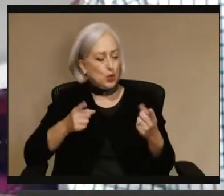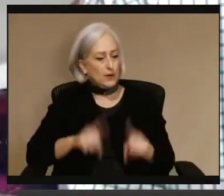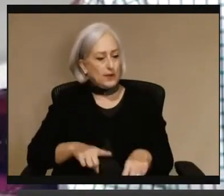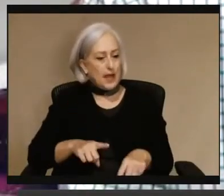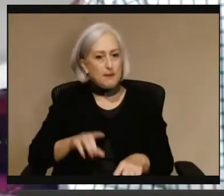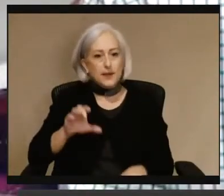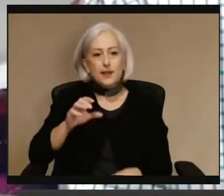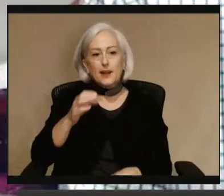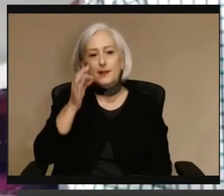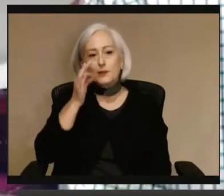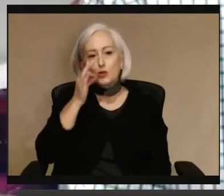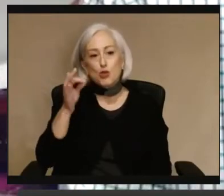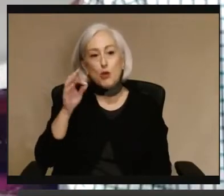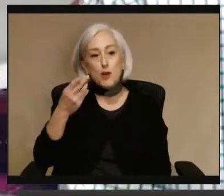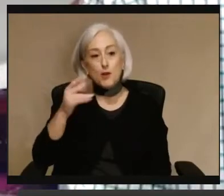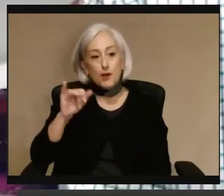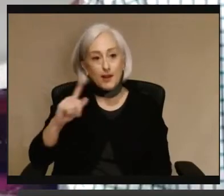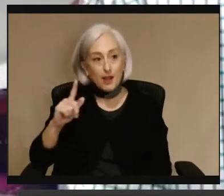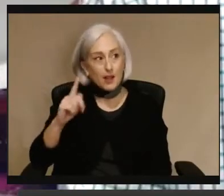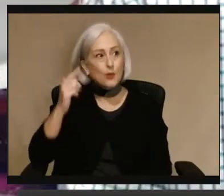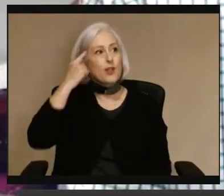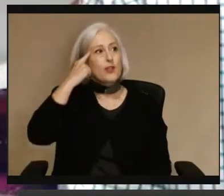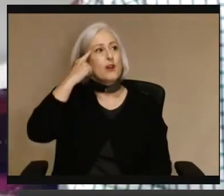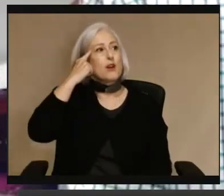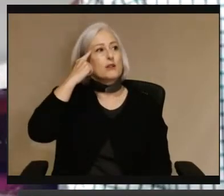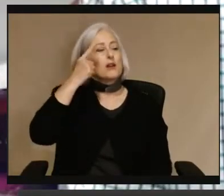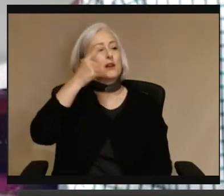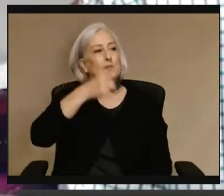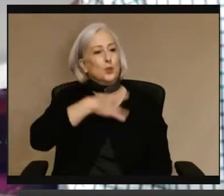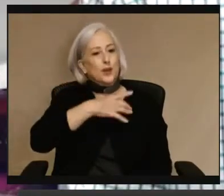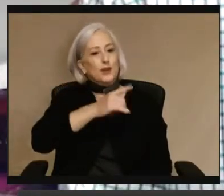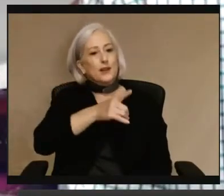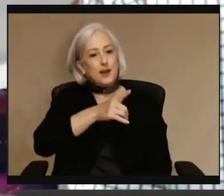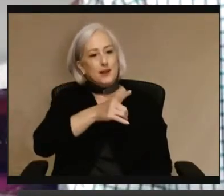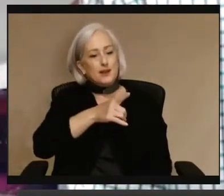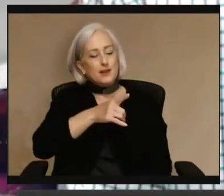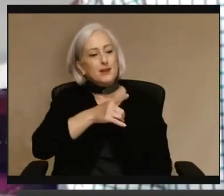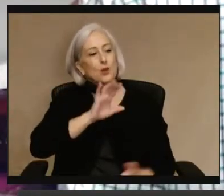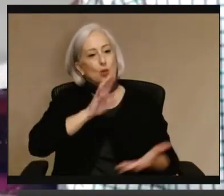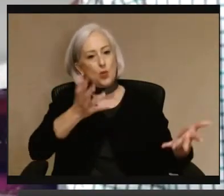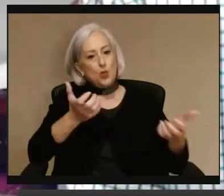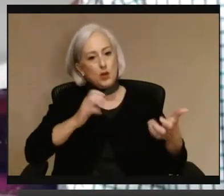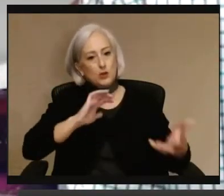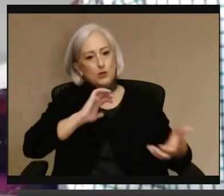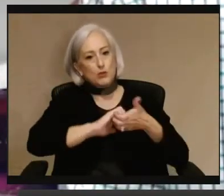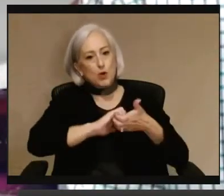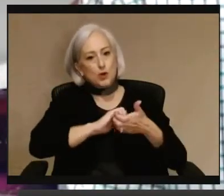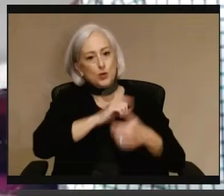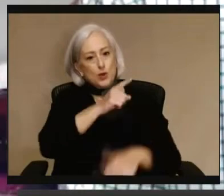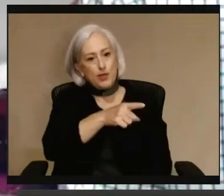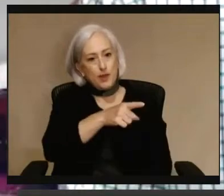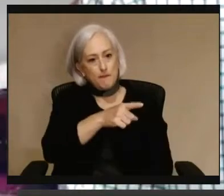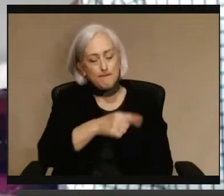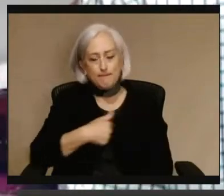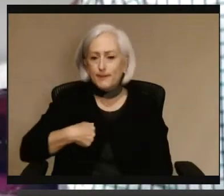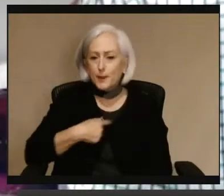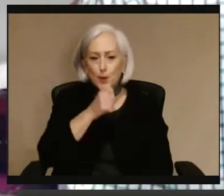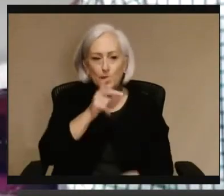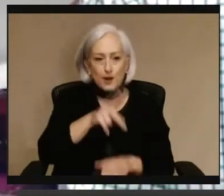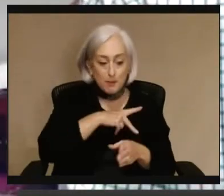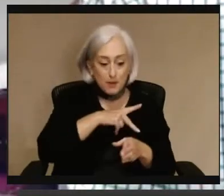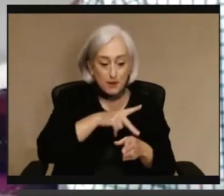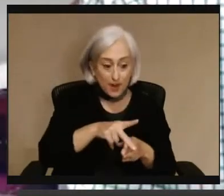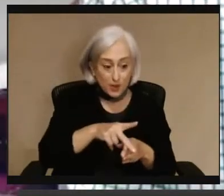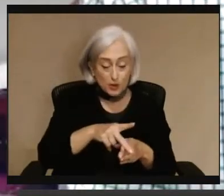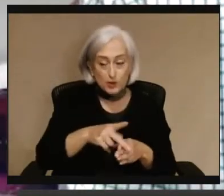in our community, we thought that's who we want to partner with. Because we're not professionals. We never, we want to defer to them, but the people that